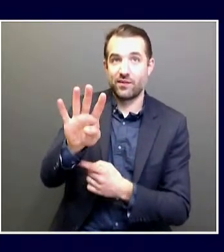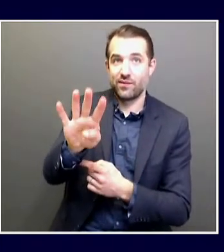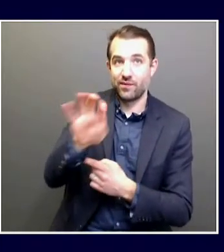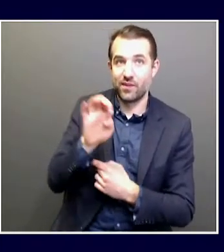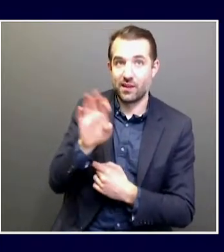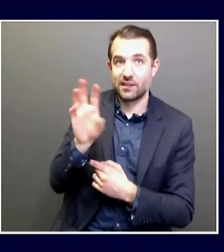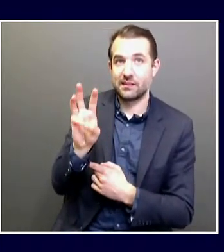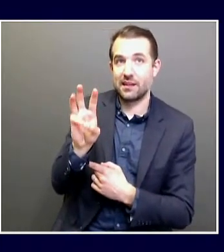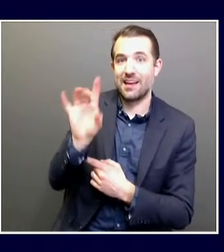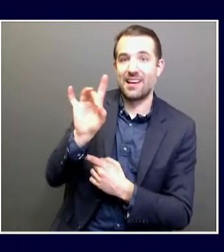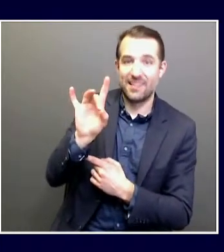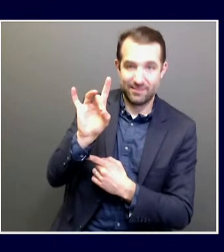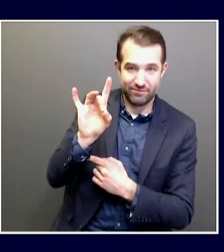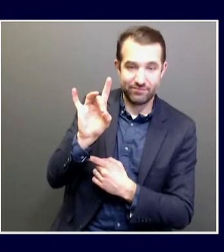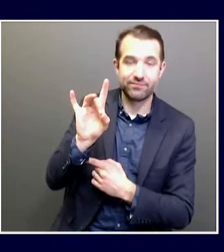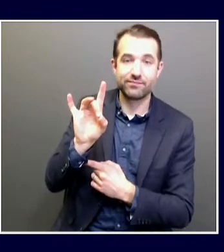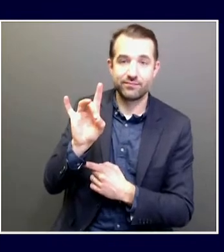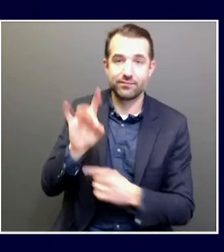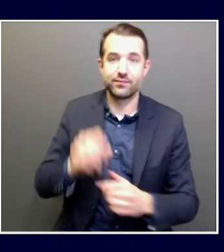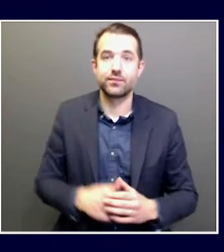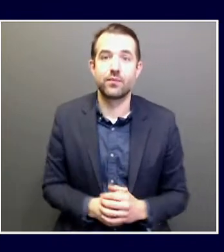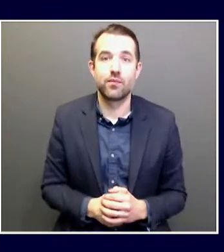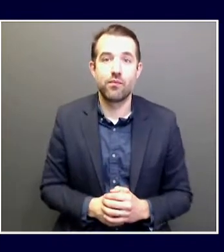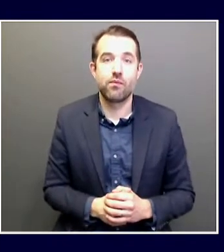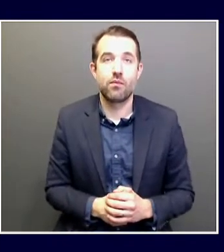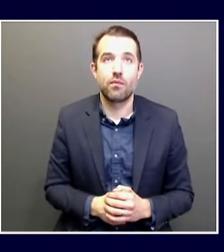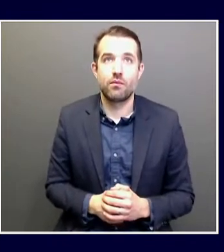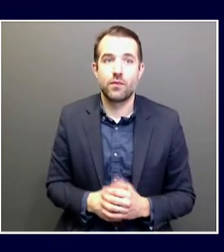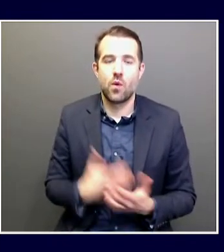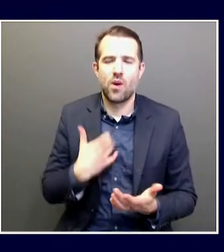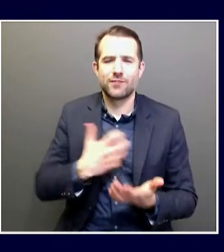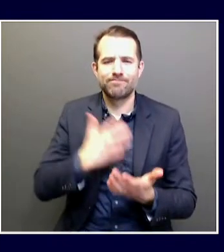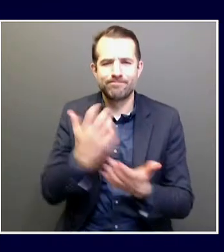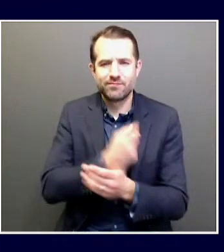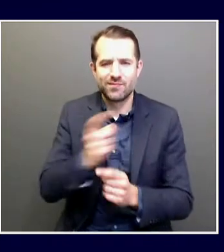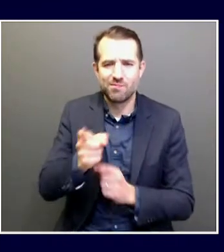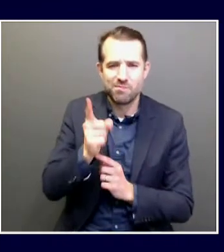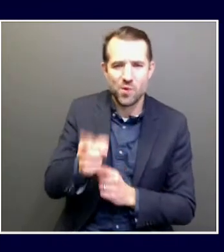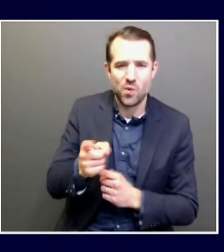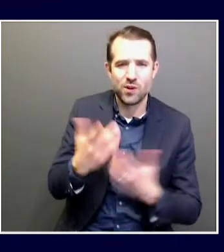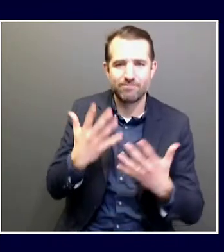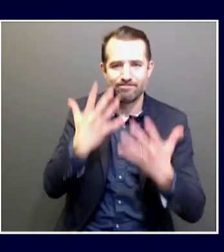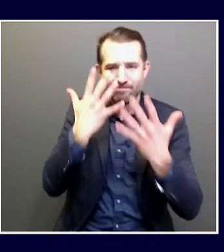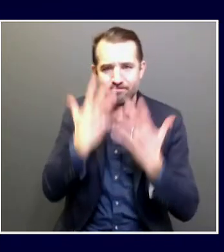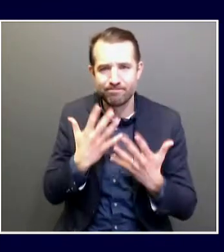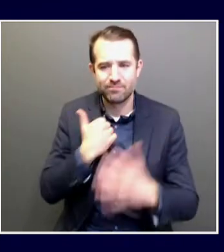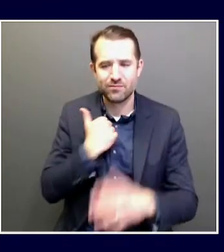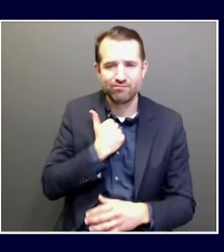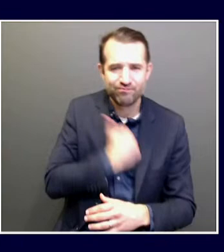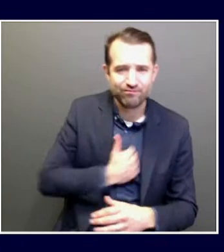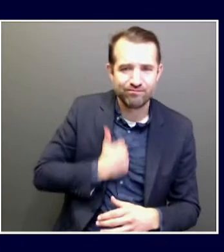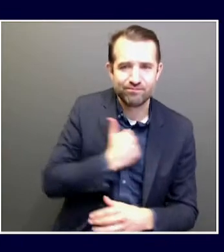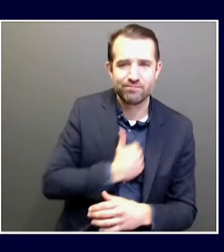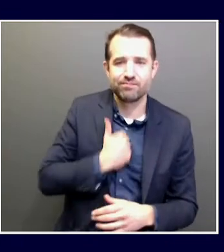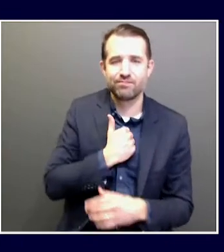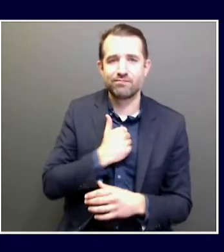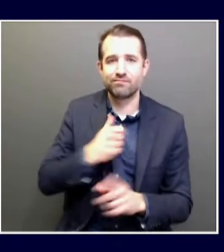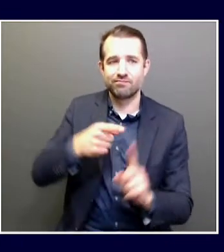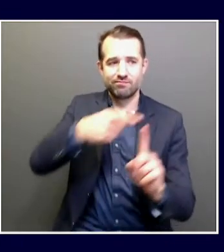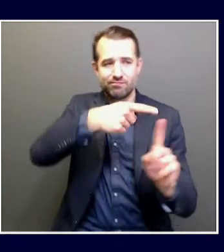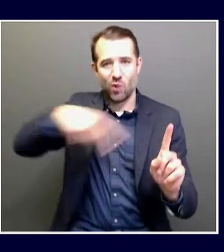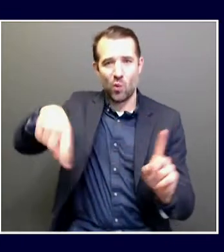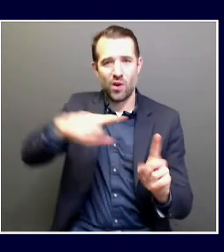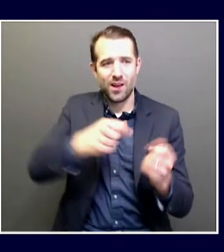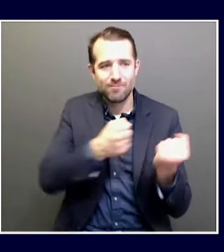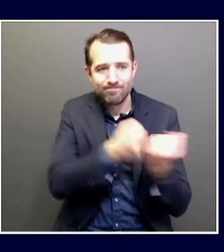1,468. We'd like to take a moment to offer our deepest condolences to the friends, family members, and